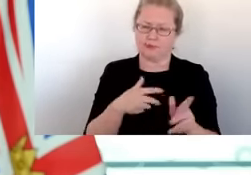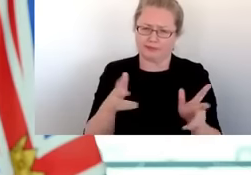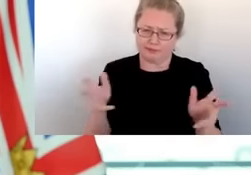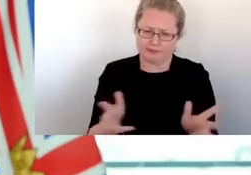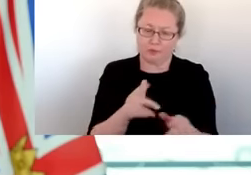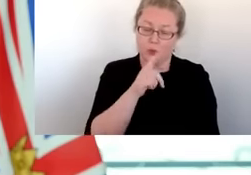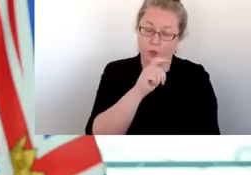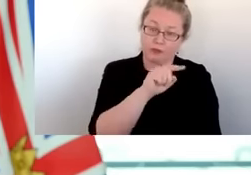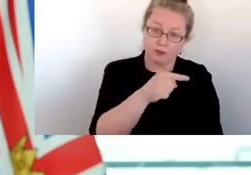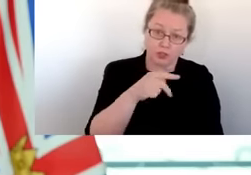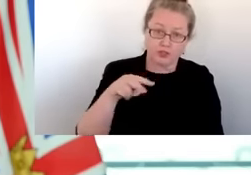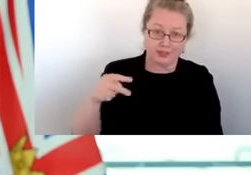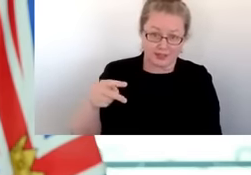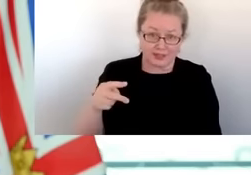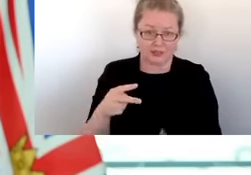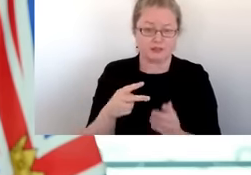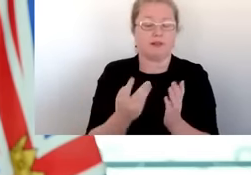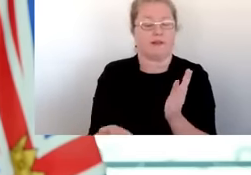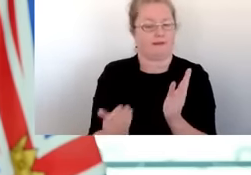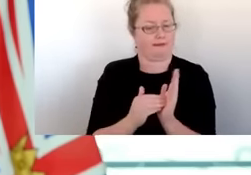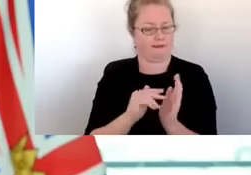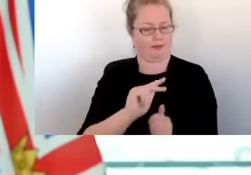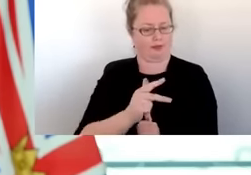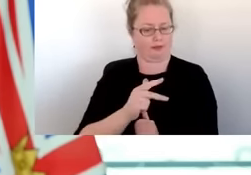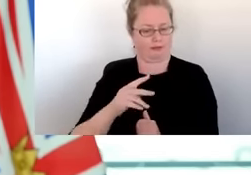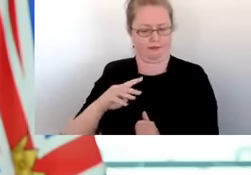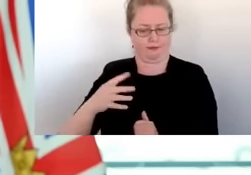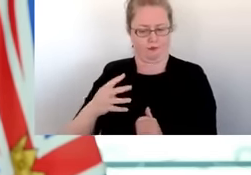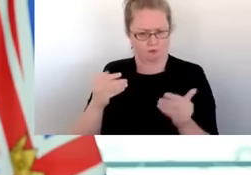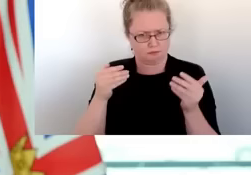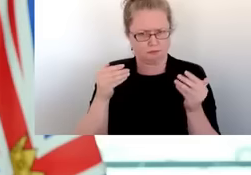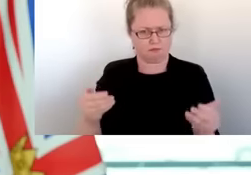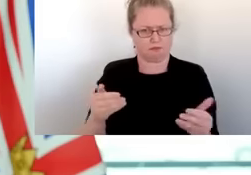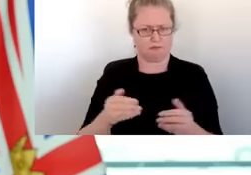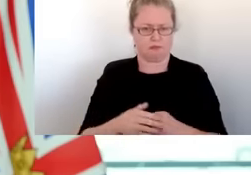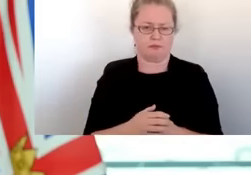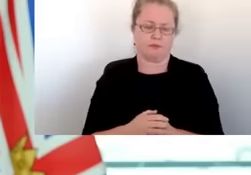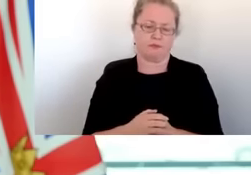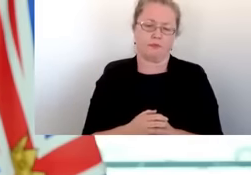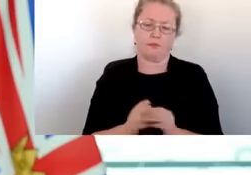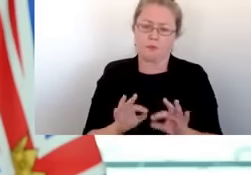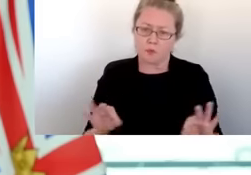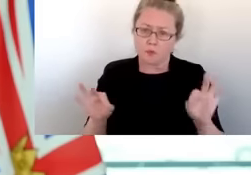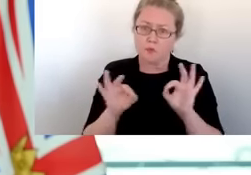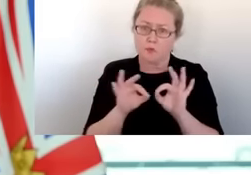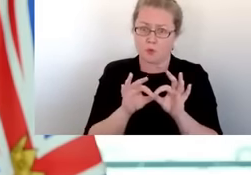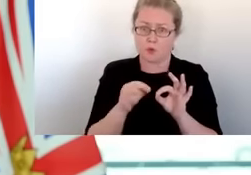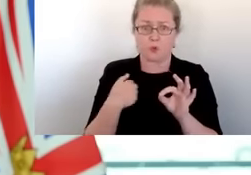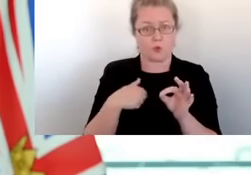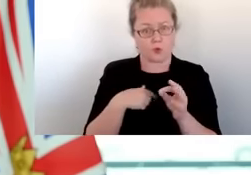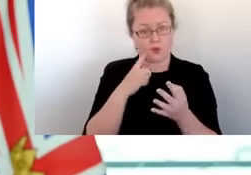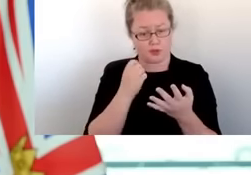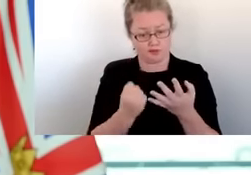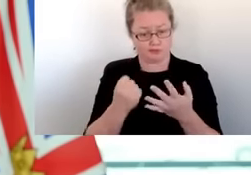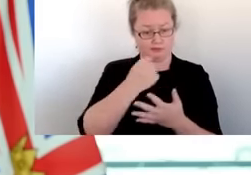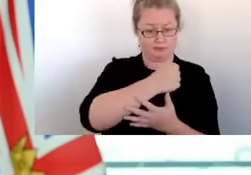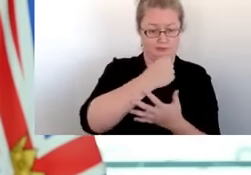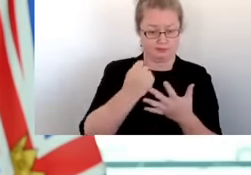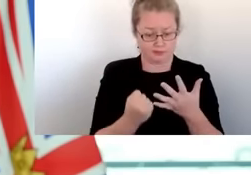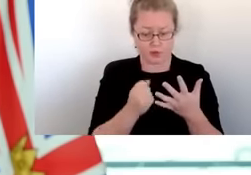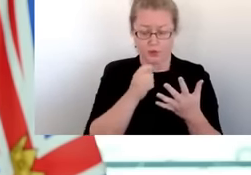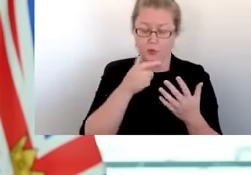that group, especially, to come and get it. And I'll talk to you about, where the different groups will be